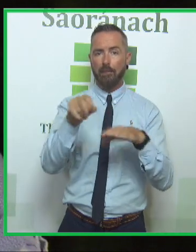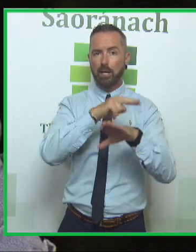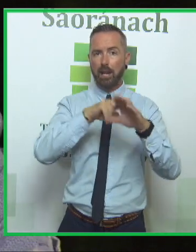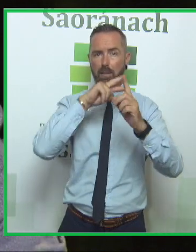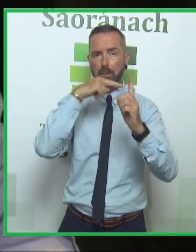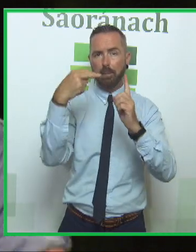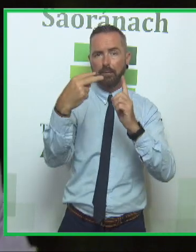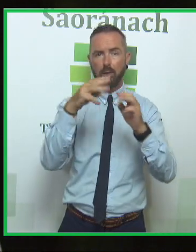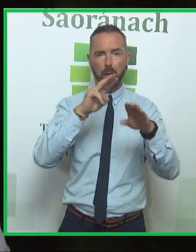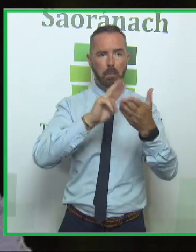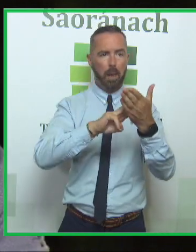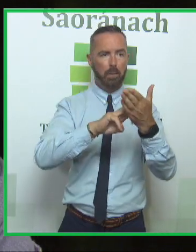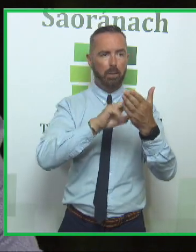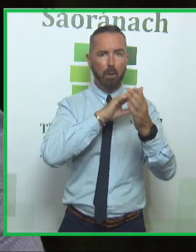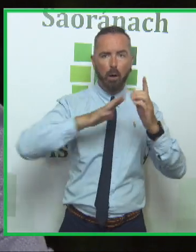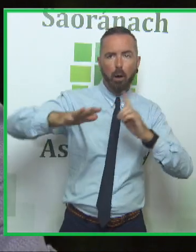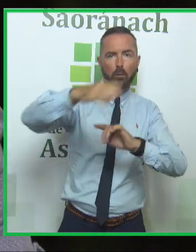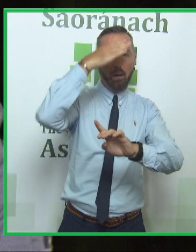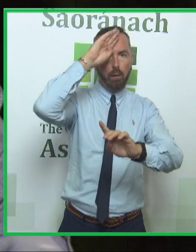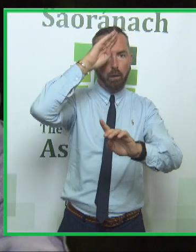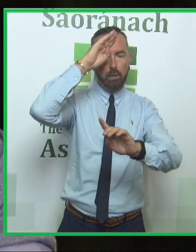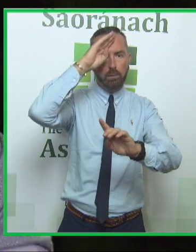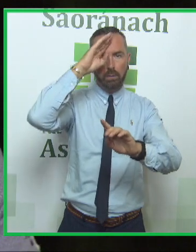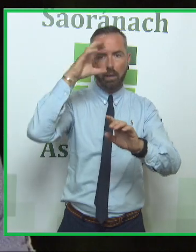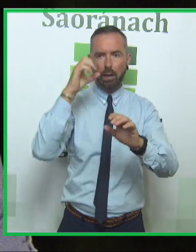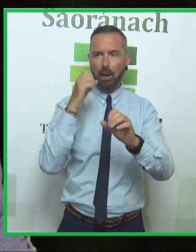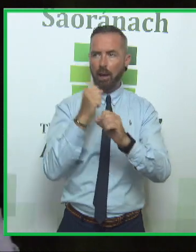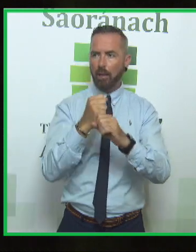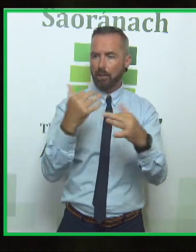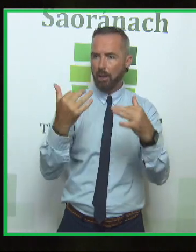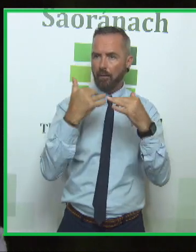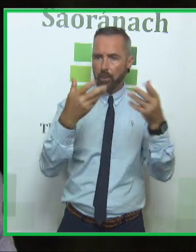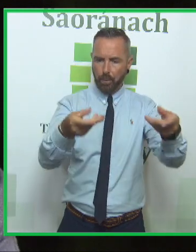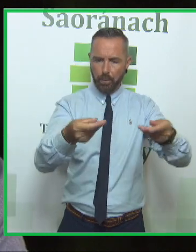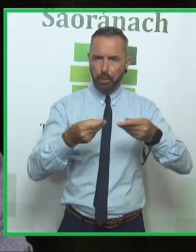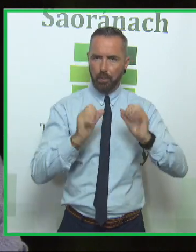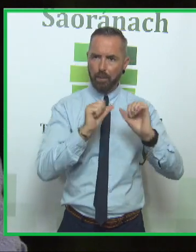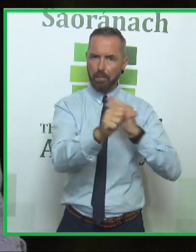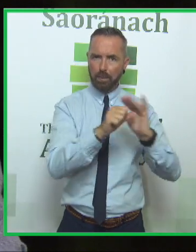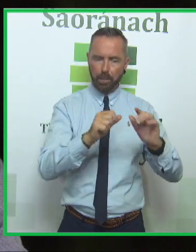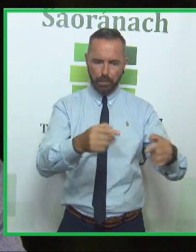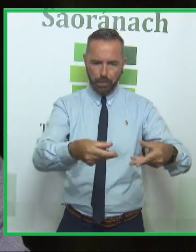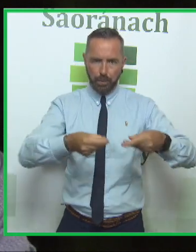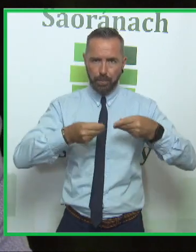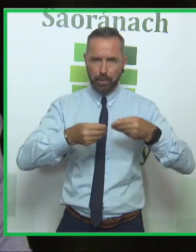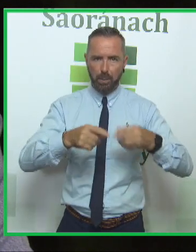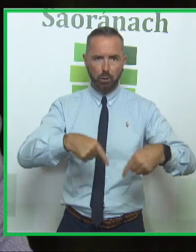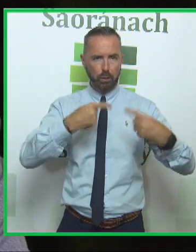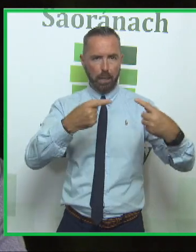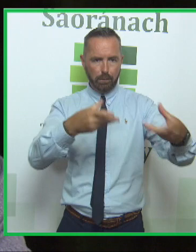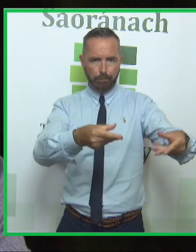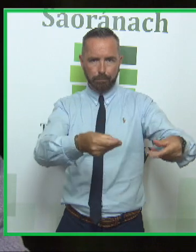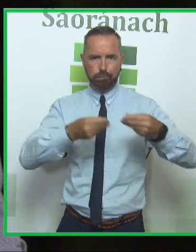members come from all over Ireland, and they bring to conversations such as this and other forums the experiences and the challenges from all of those different